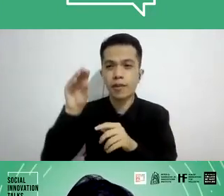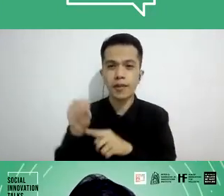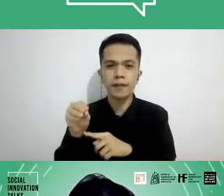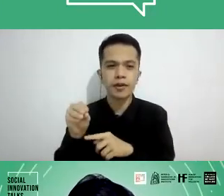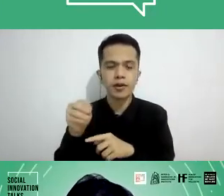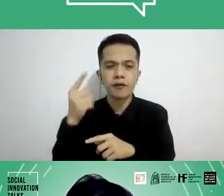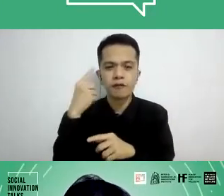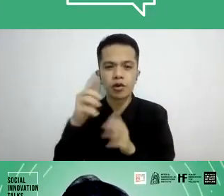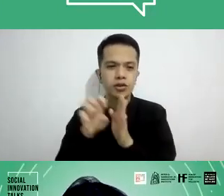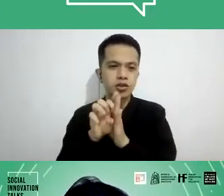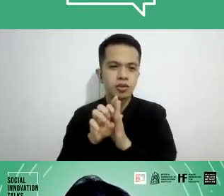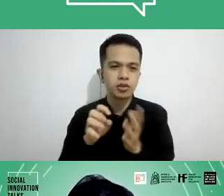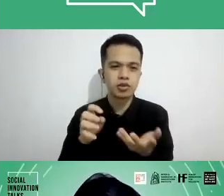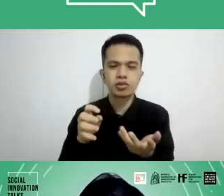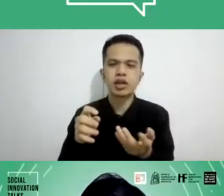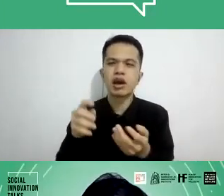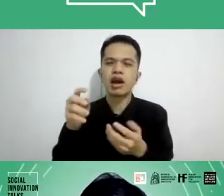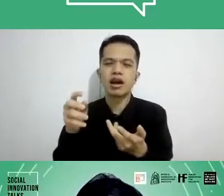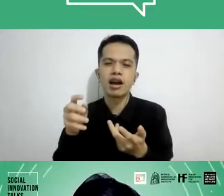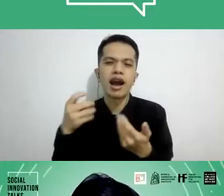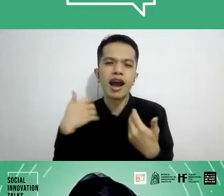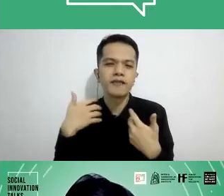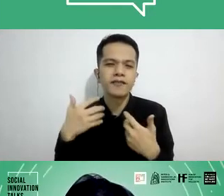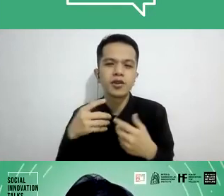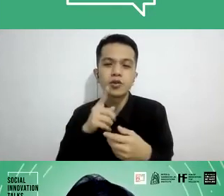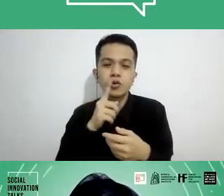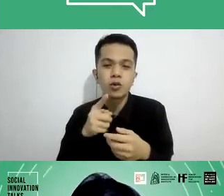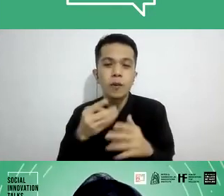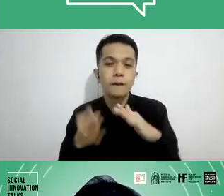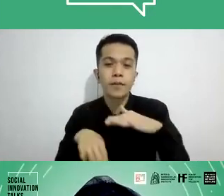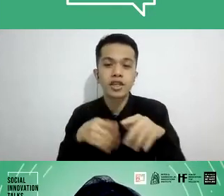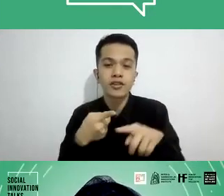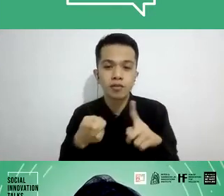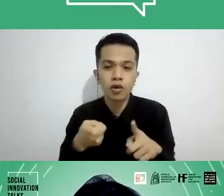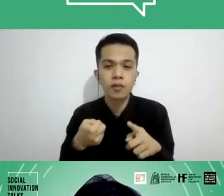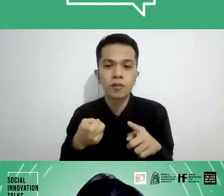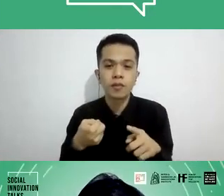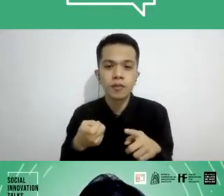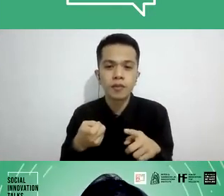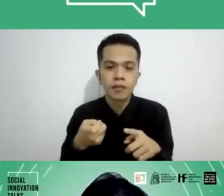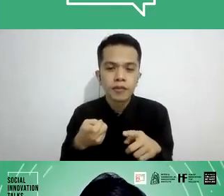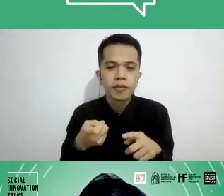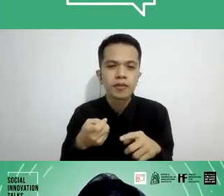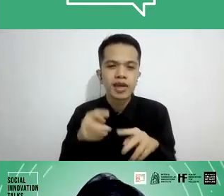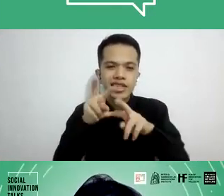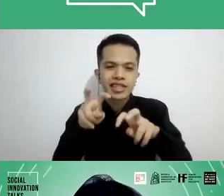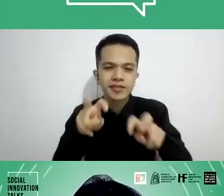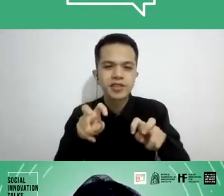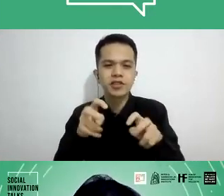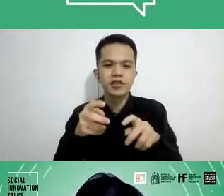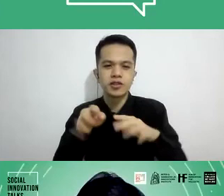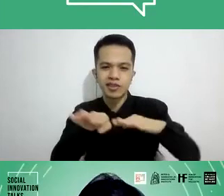predetermined cycle, but their stoplights actually are based off of an analysis of